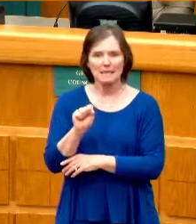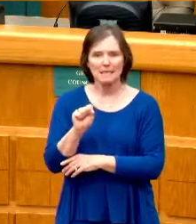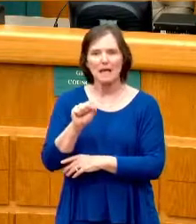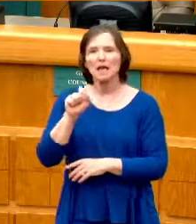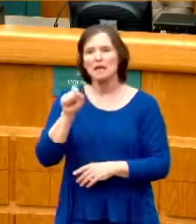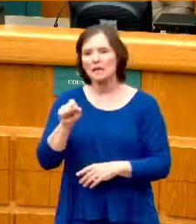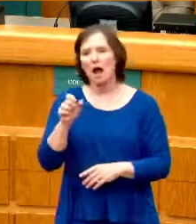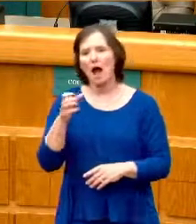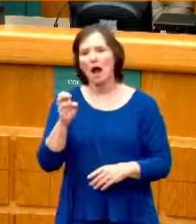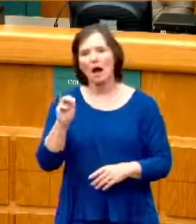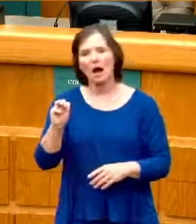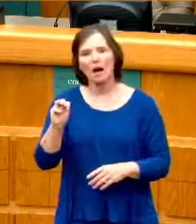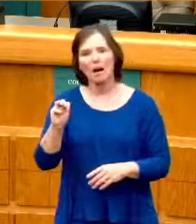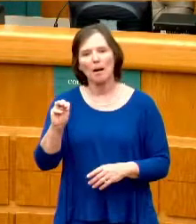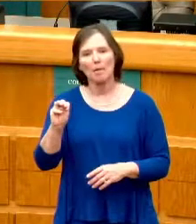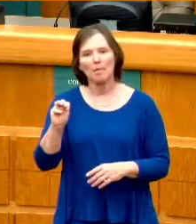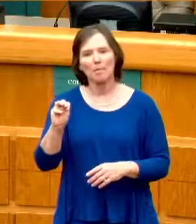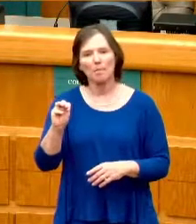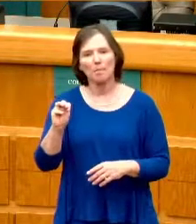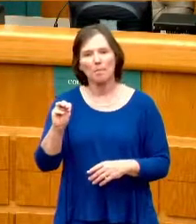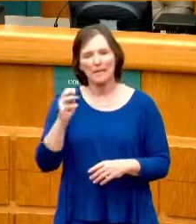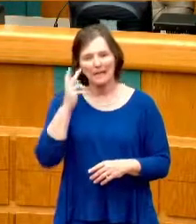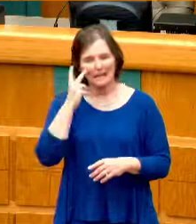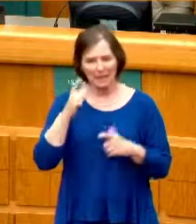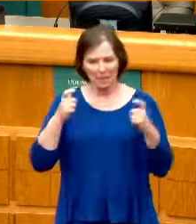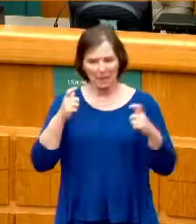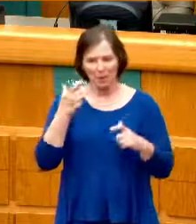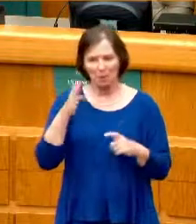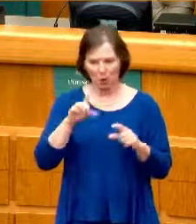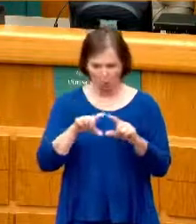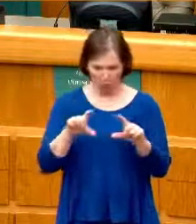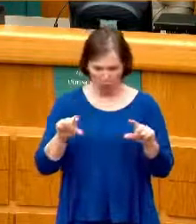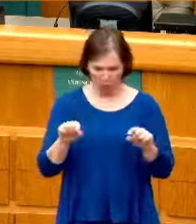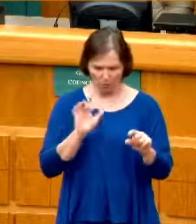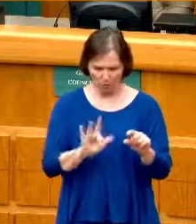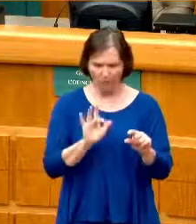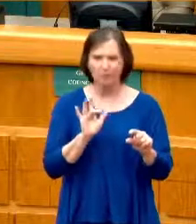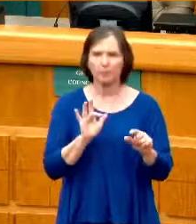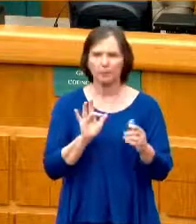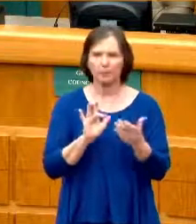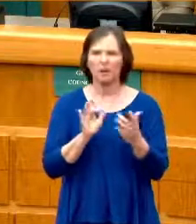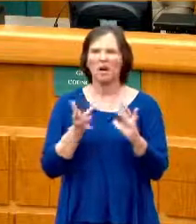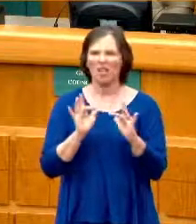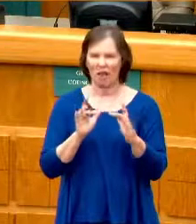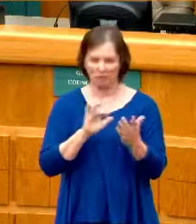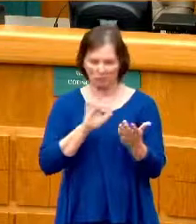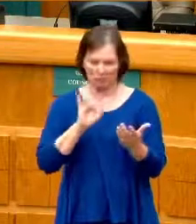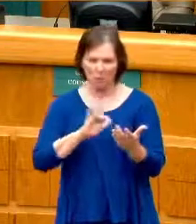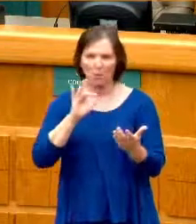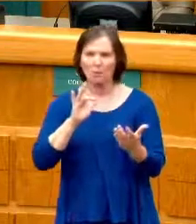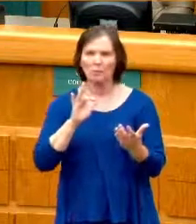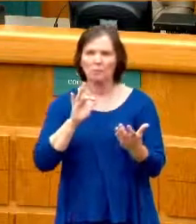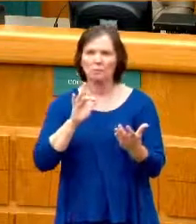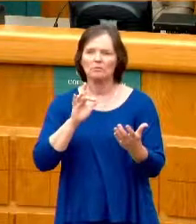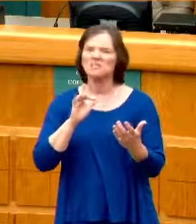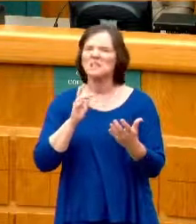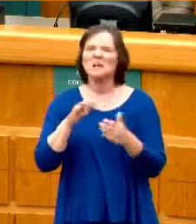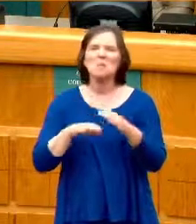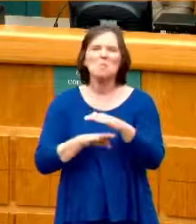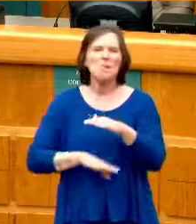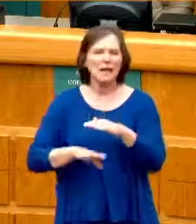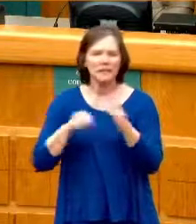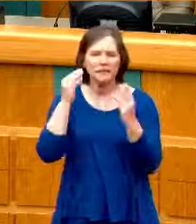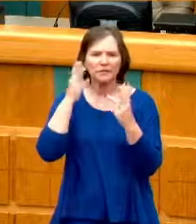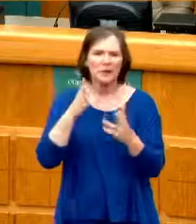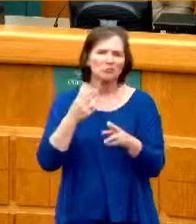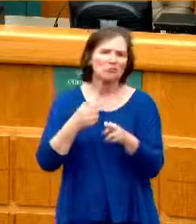then vaccine form. It's a large blue button. You can't miss it, and you just pre-register. Very basic information, your name,